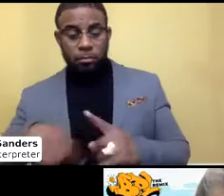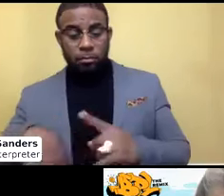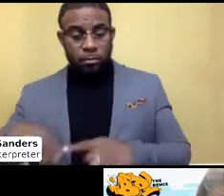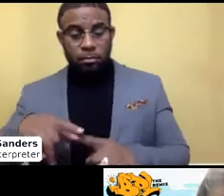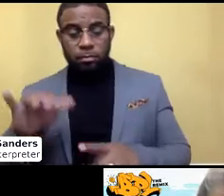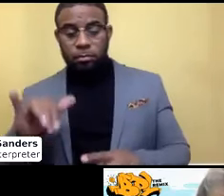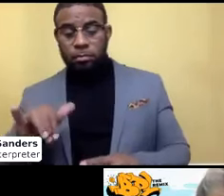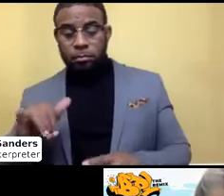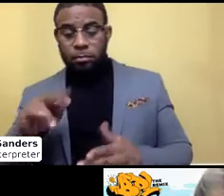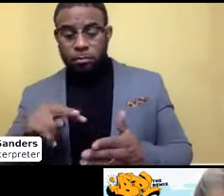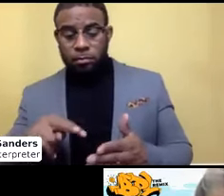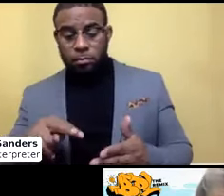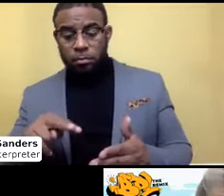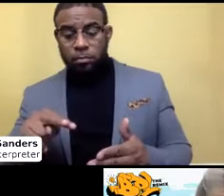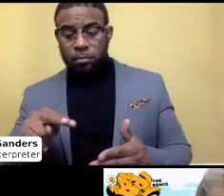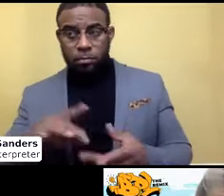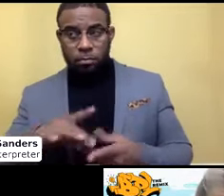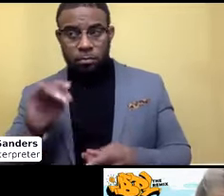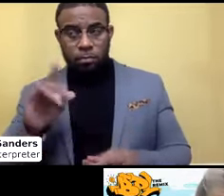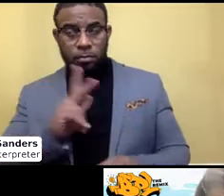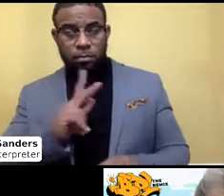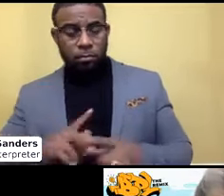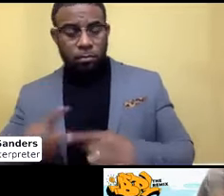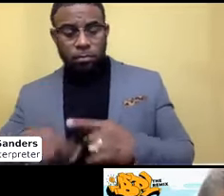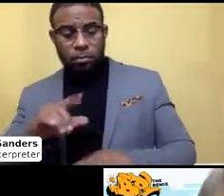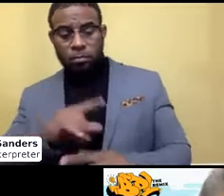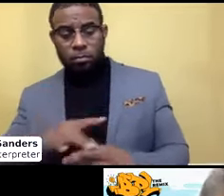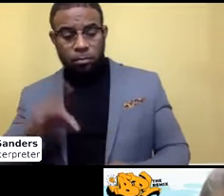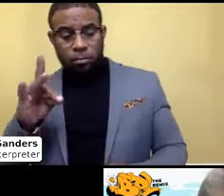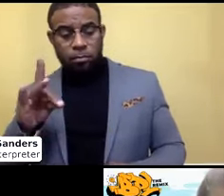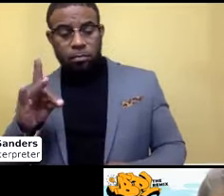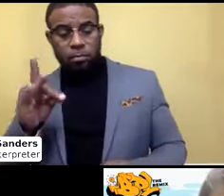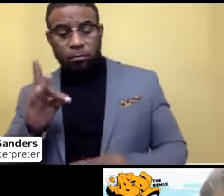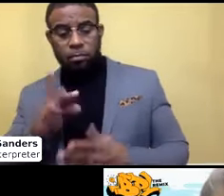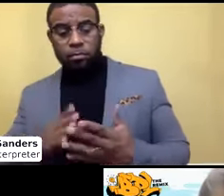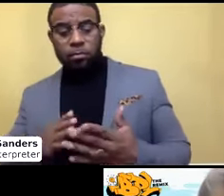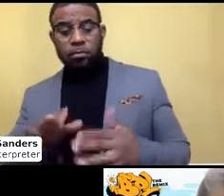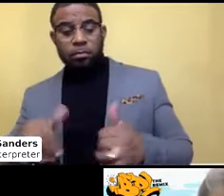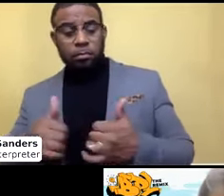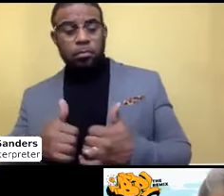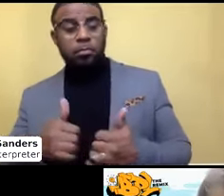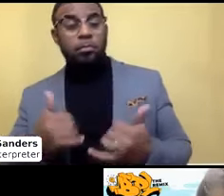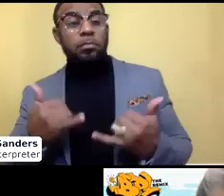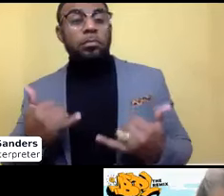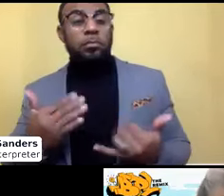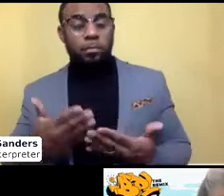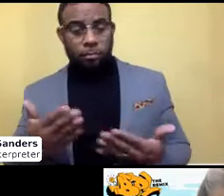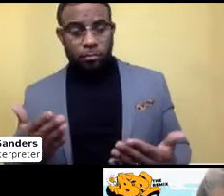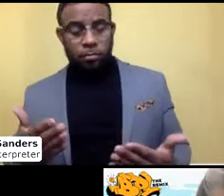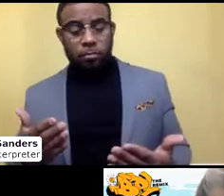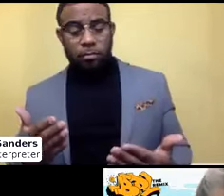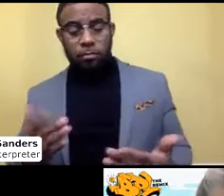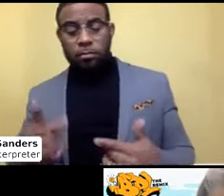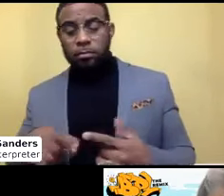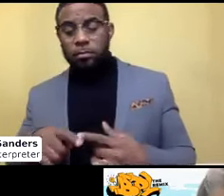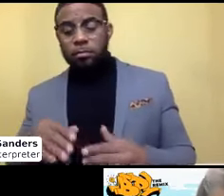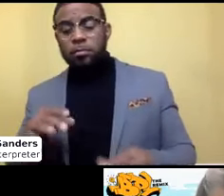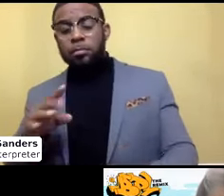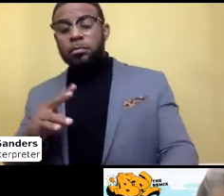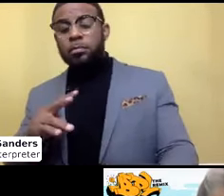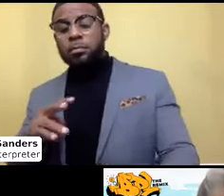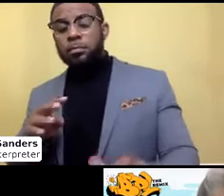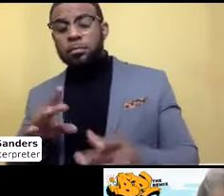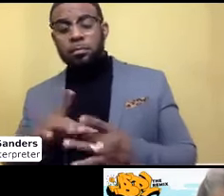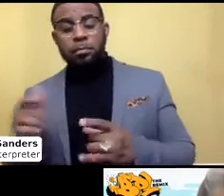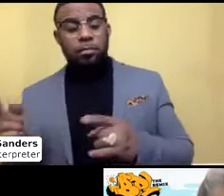that read Ghost of King Leopold's Ghost and Challenge of the Congo, and also current things about the news,